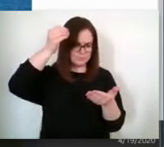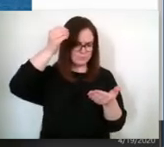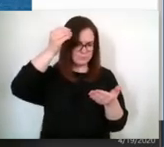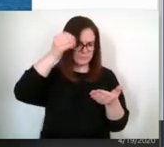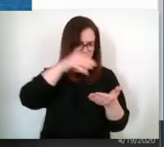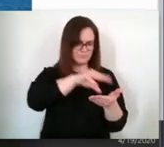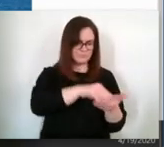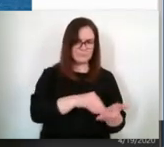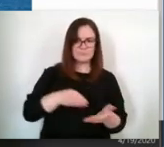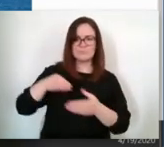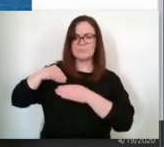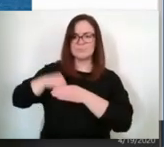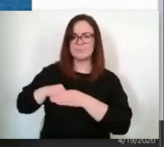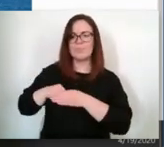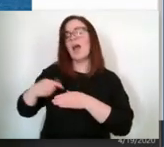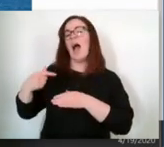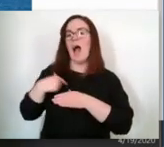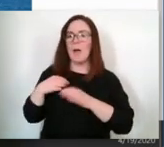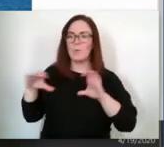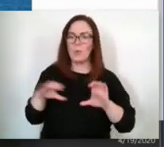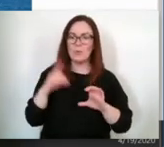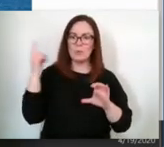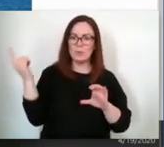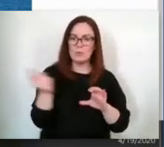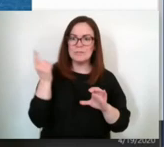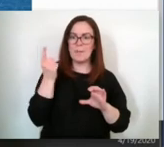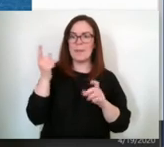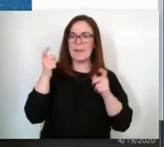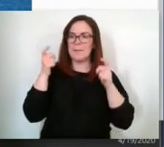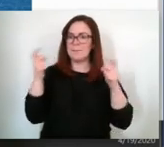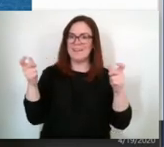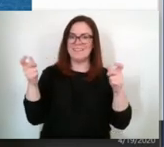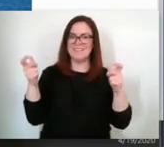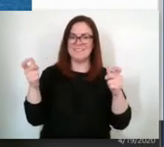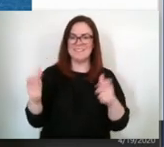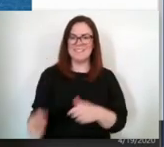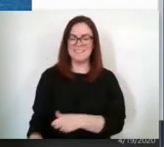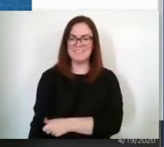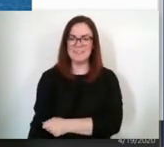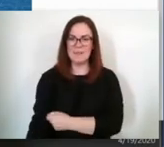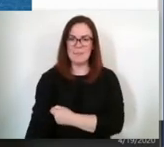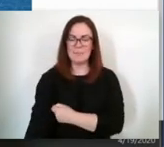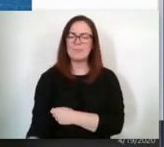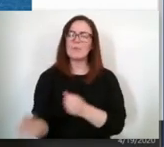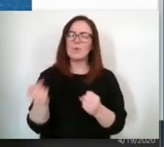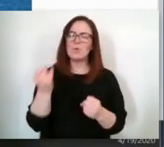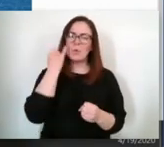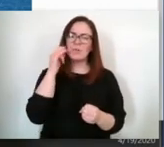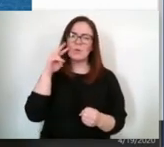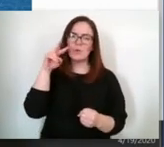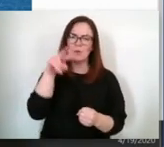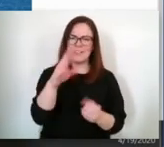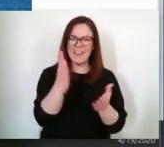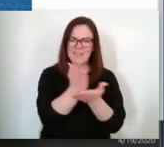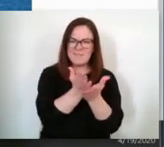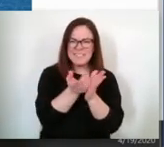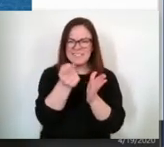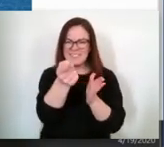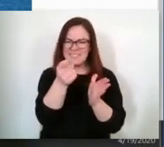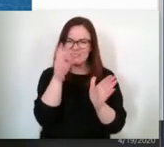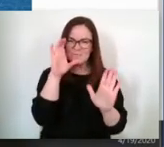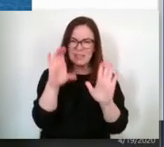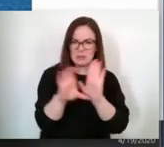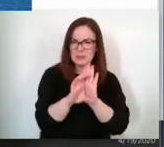pocket. I'm gonna do something big, I heard him say. So if you take one look at that little piece of